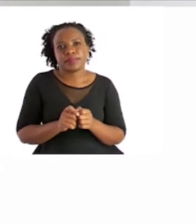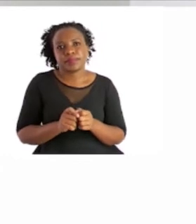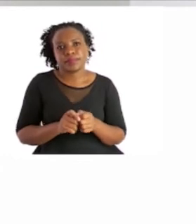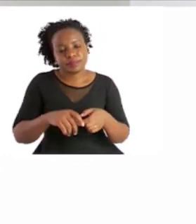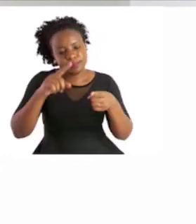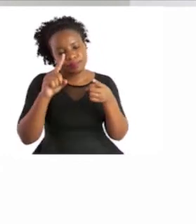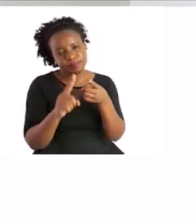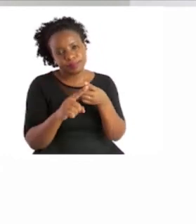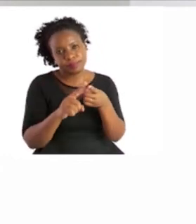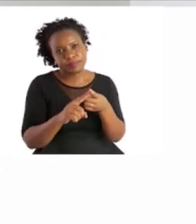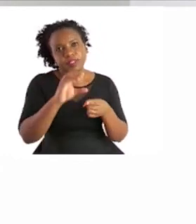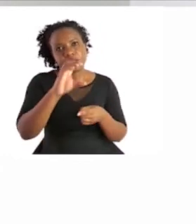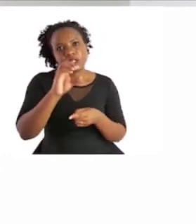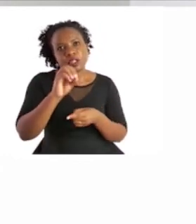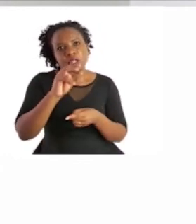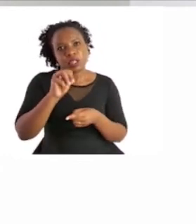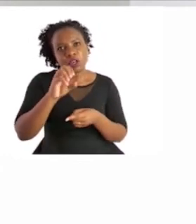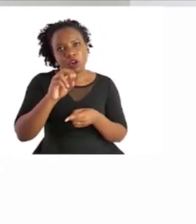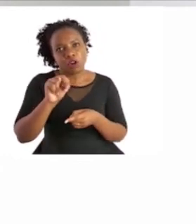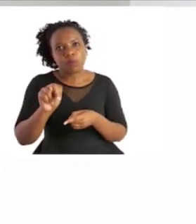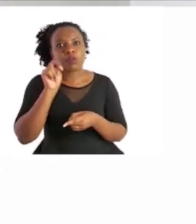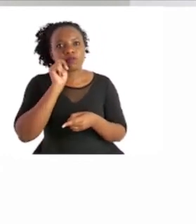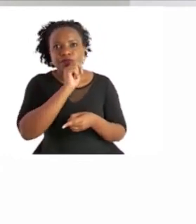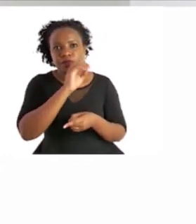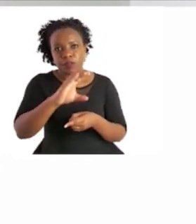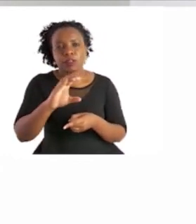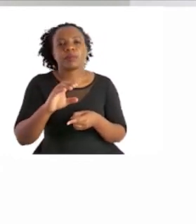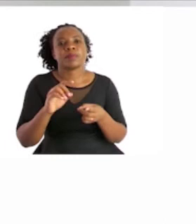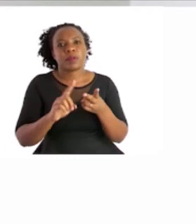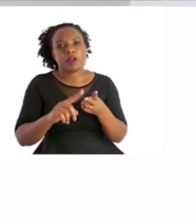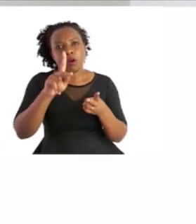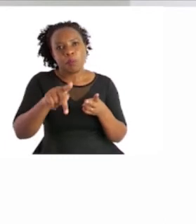We have common nouns, proper nouns,